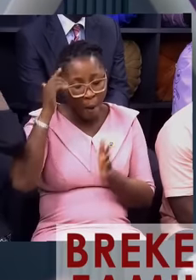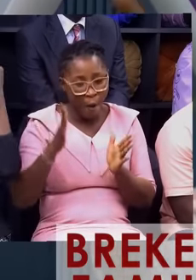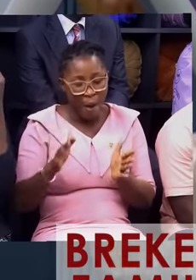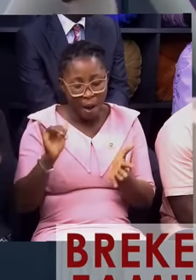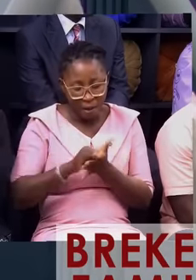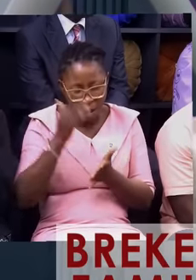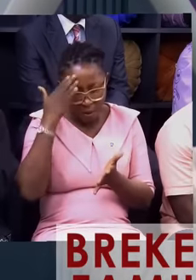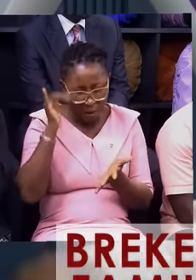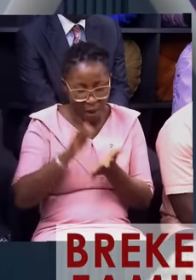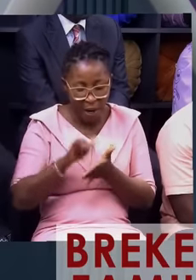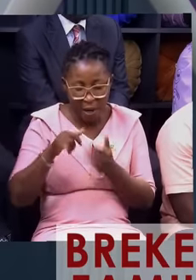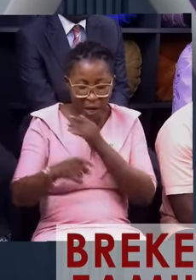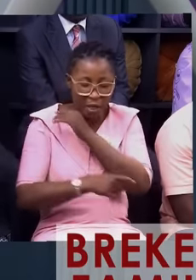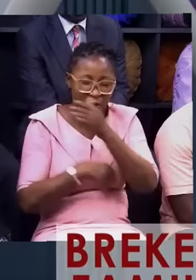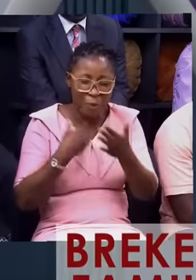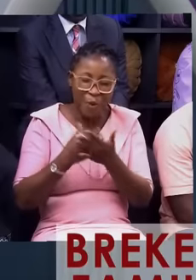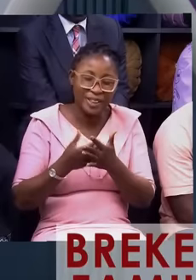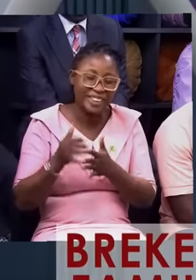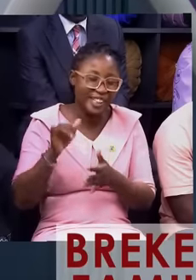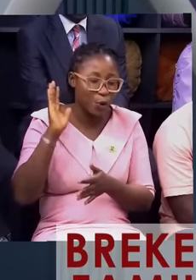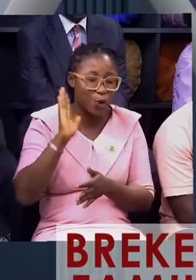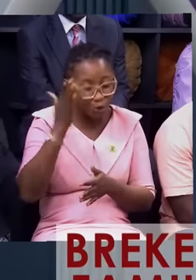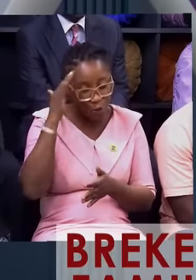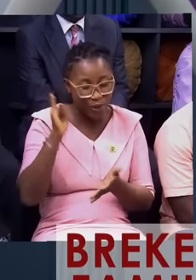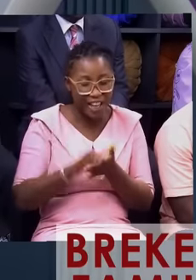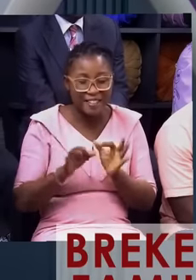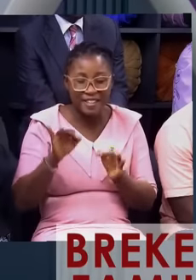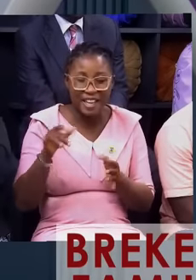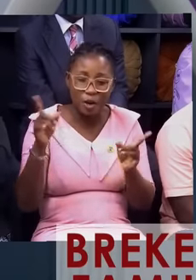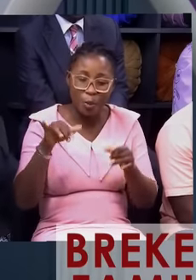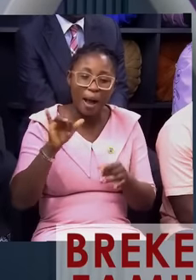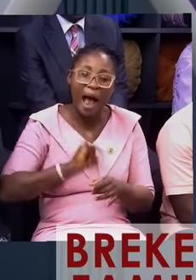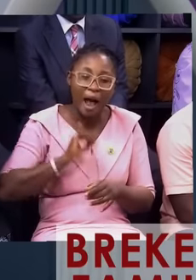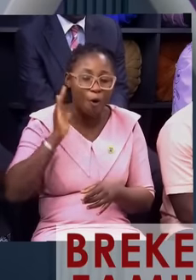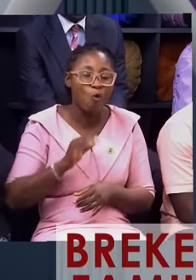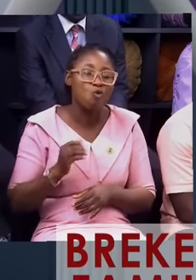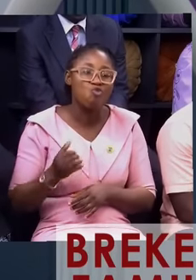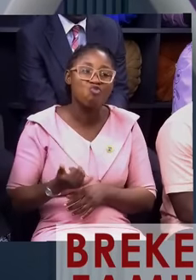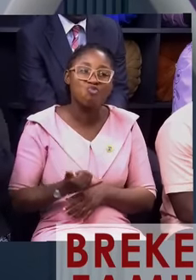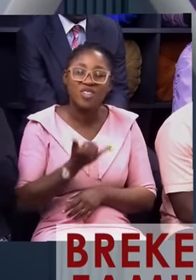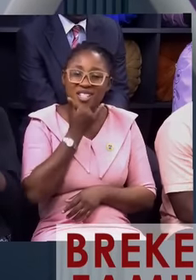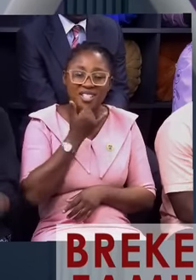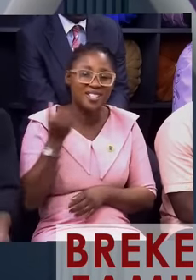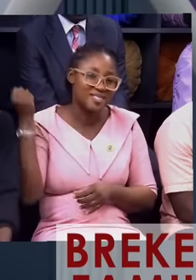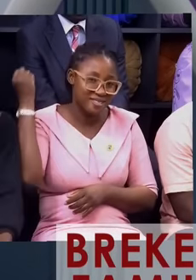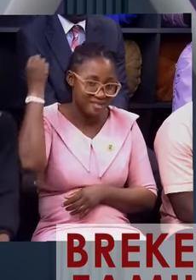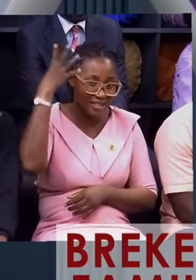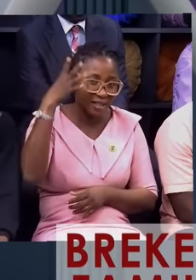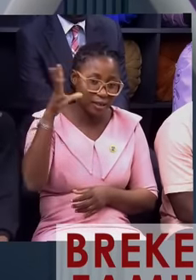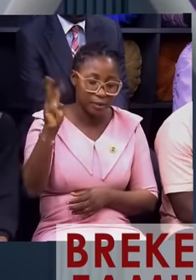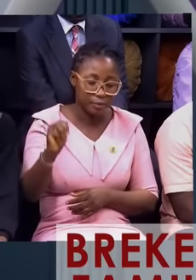say then th money for their state they know say they come here I disgrace them